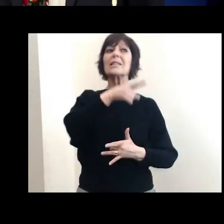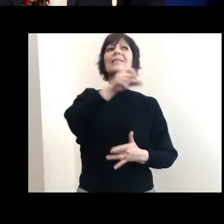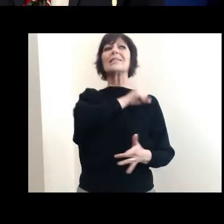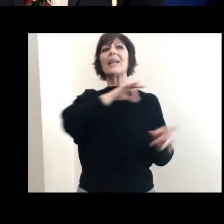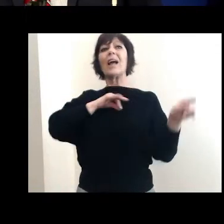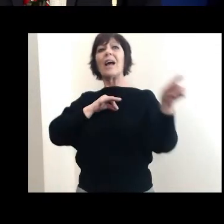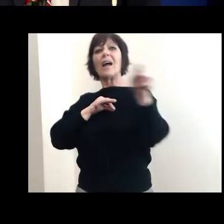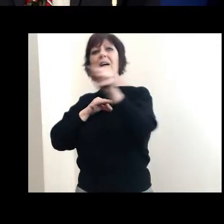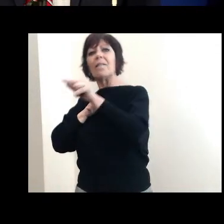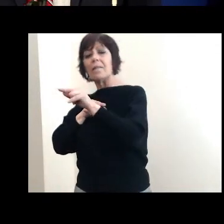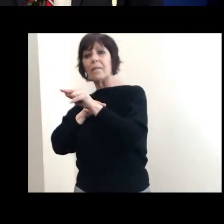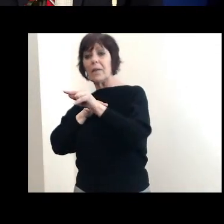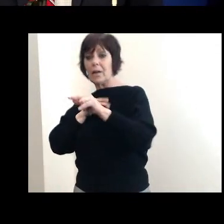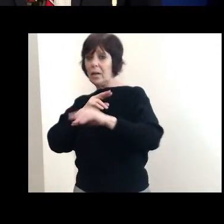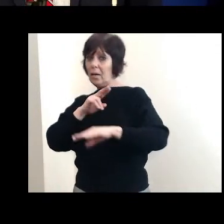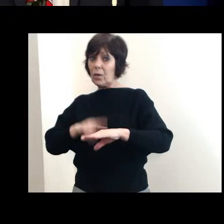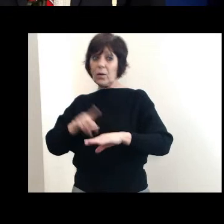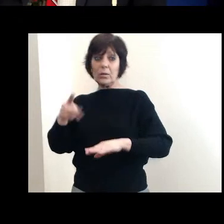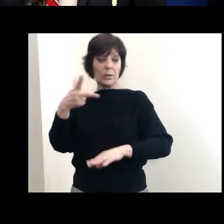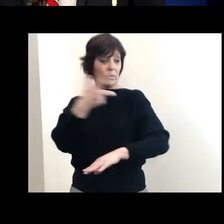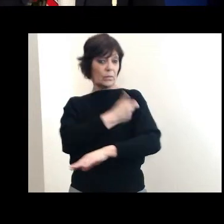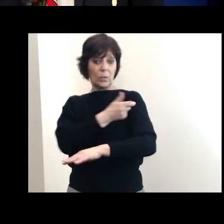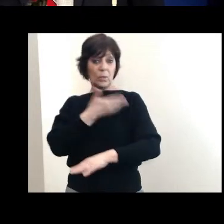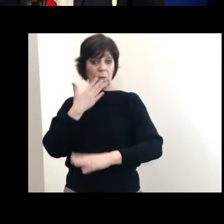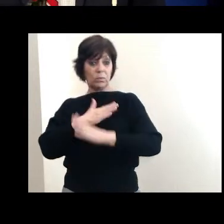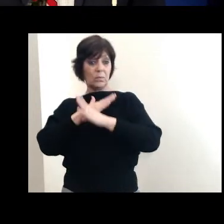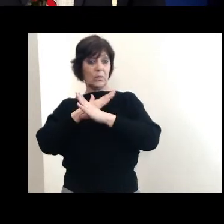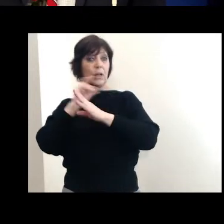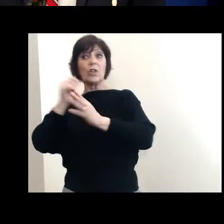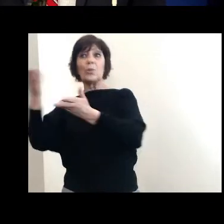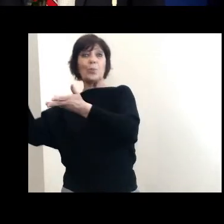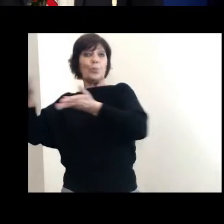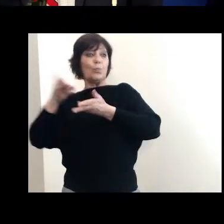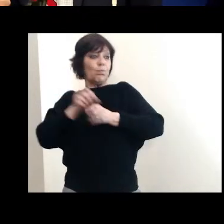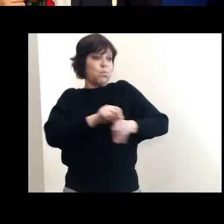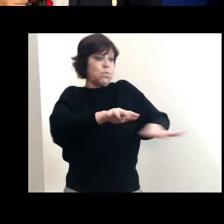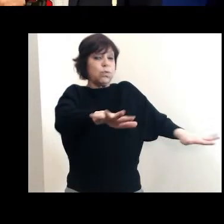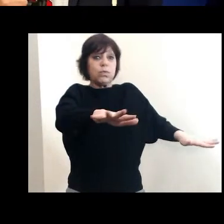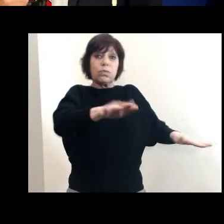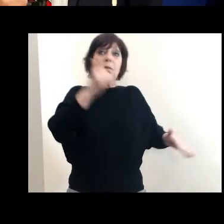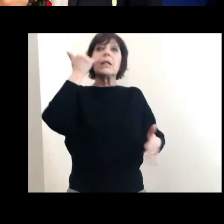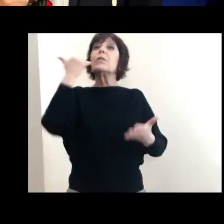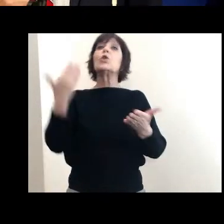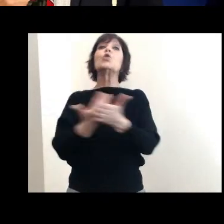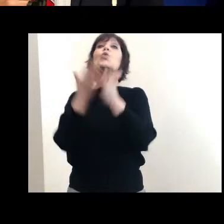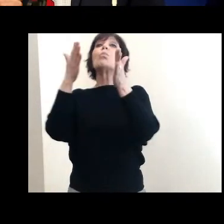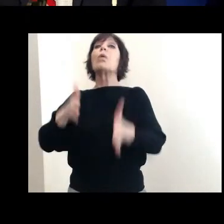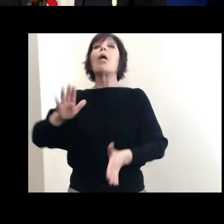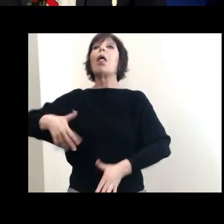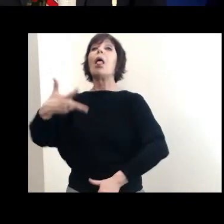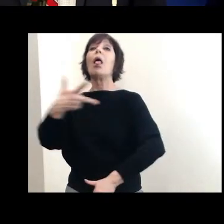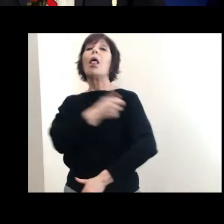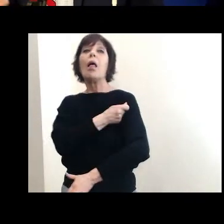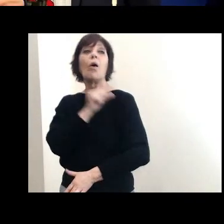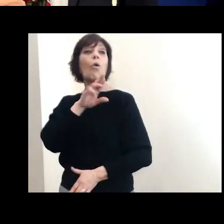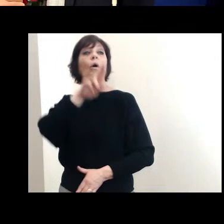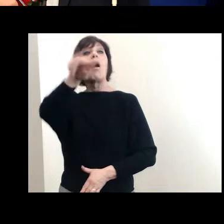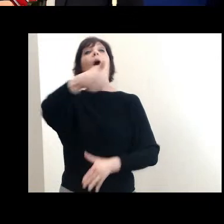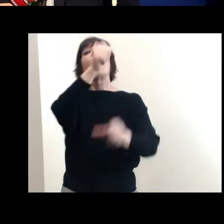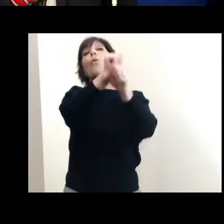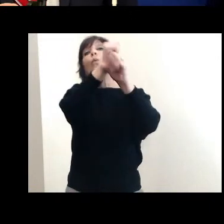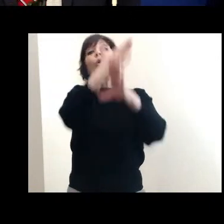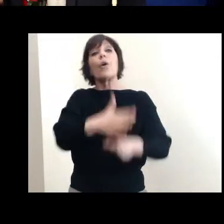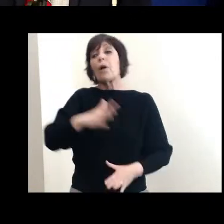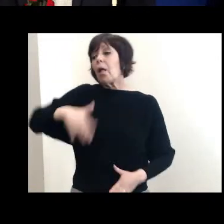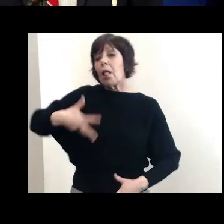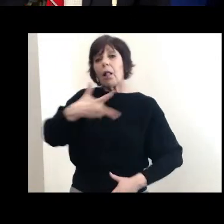staff because, of course, a staff member who's not vaccinated could bring it in, and if there's a new resident who hasn't been vaccinated or another employee there who